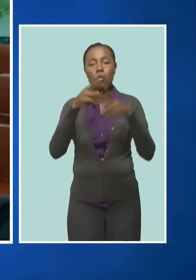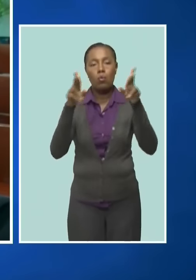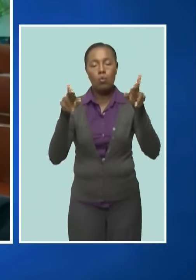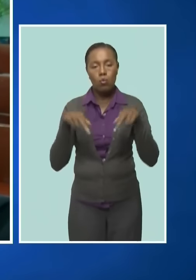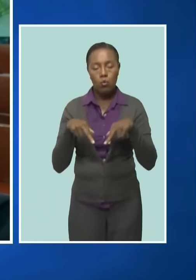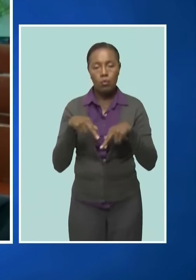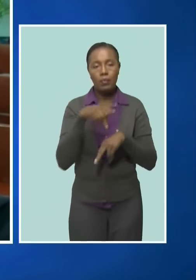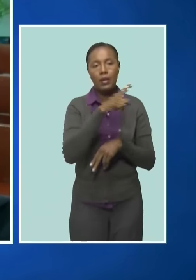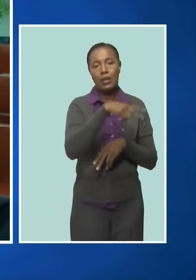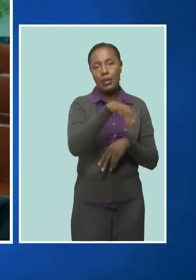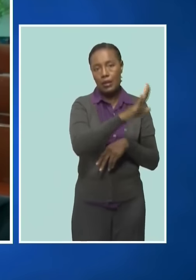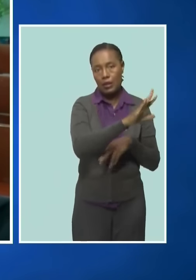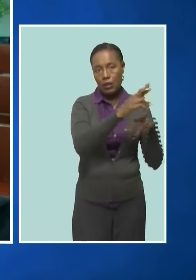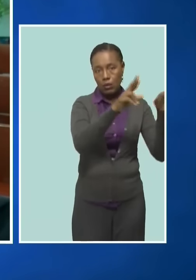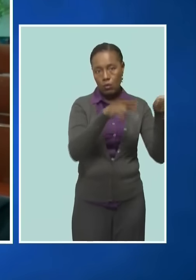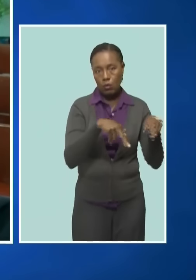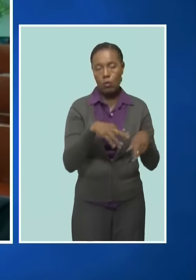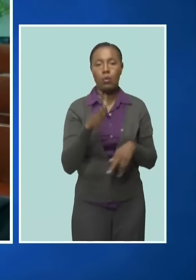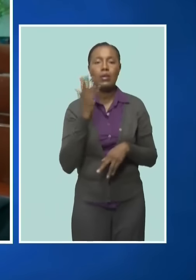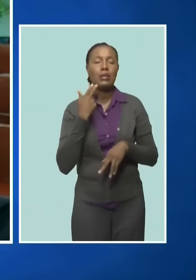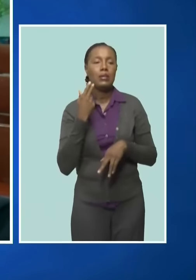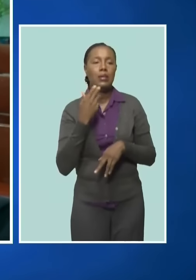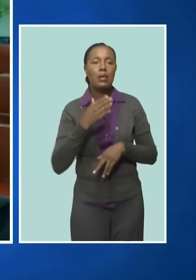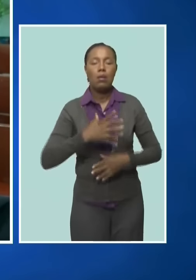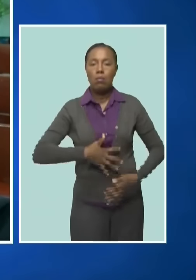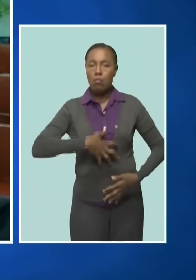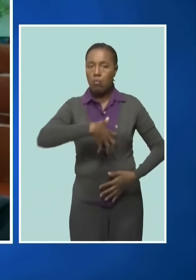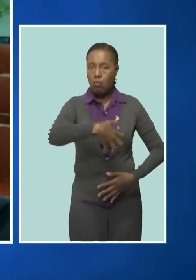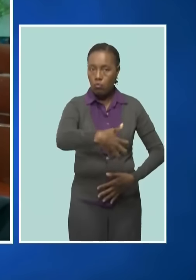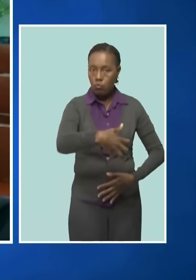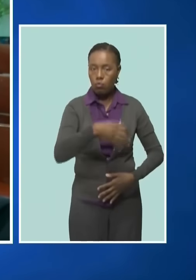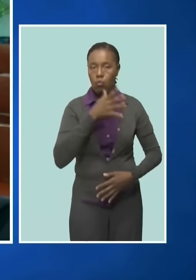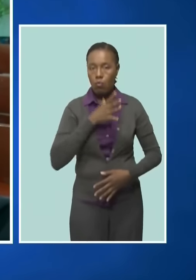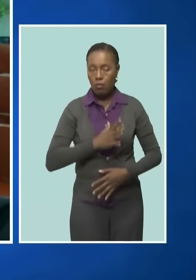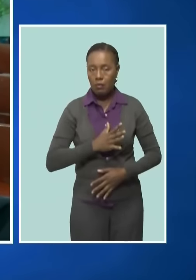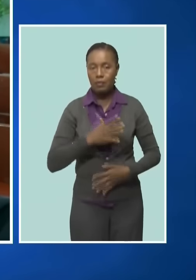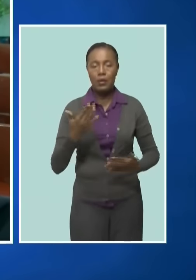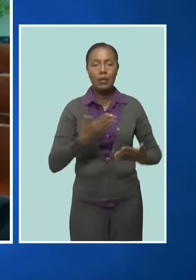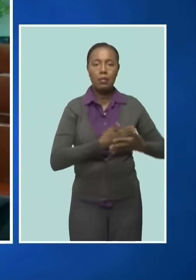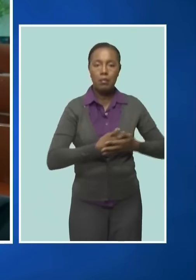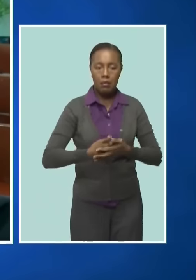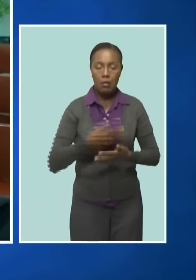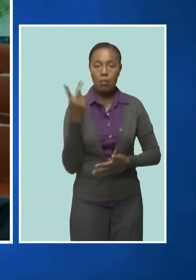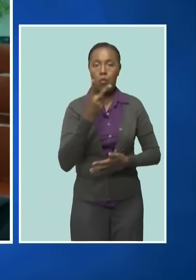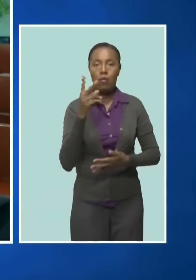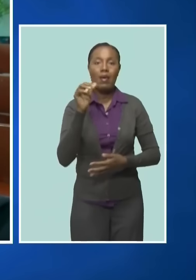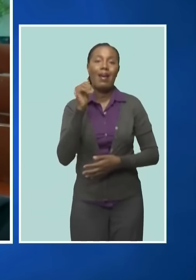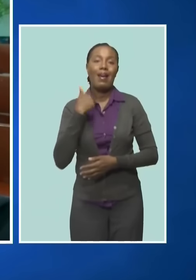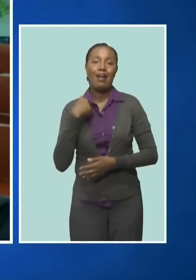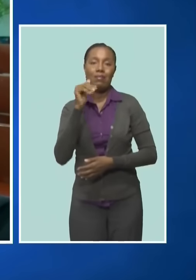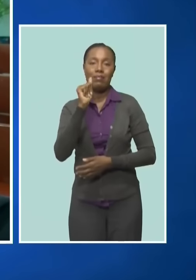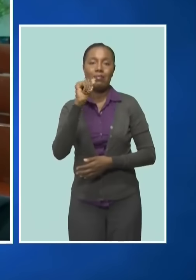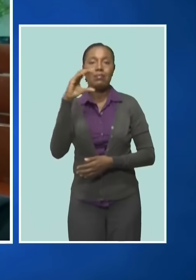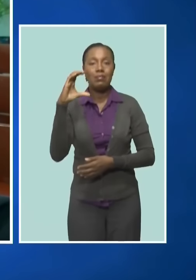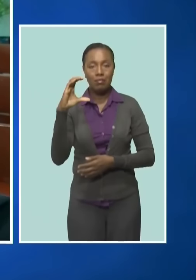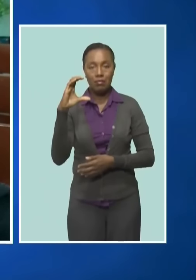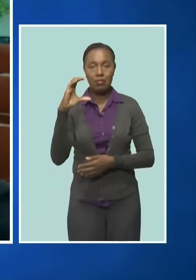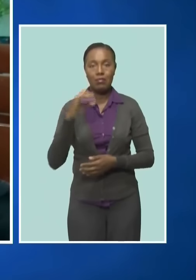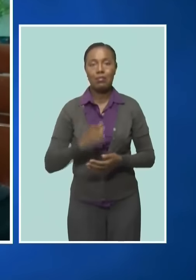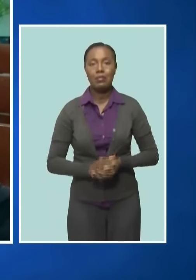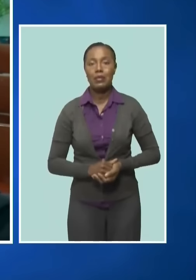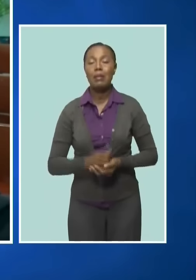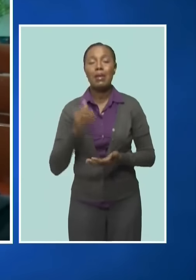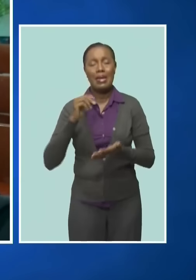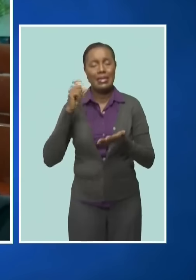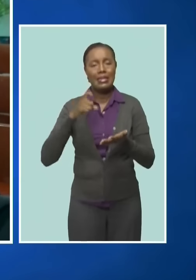are seen. Those two rooms are fully air conditioned, and I need to get